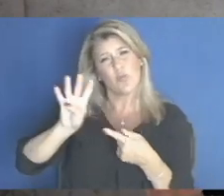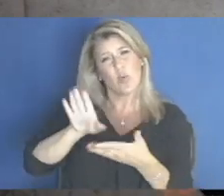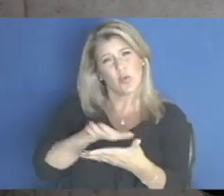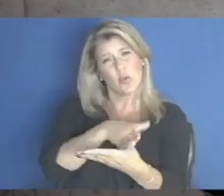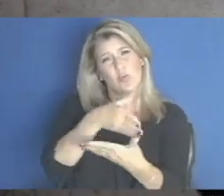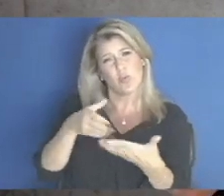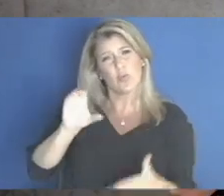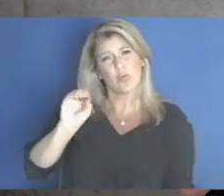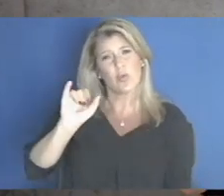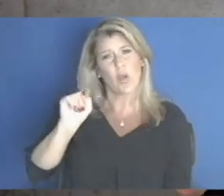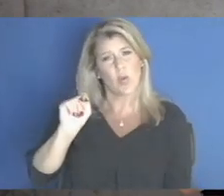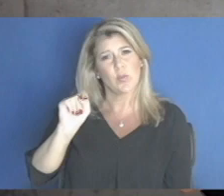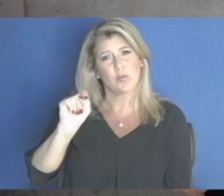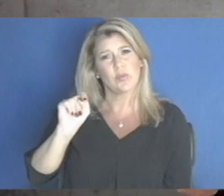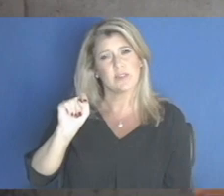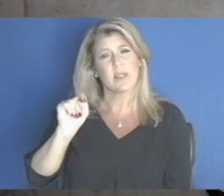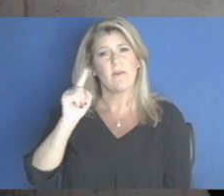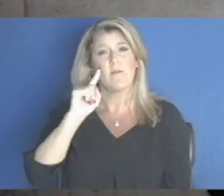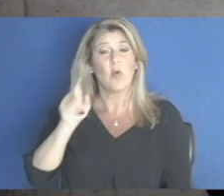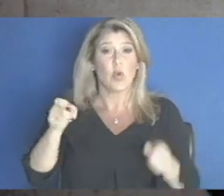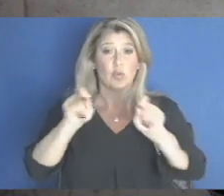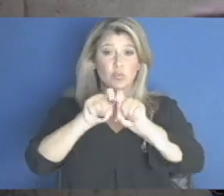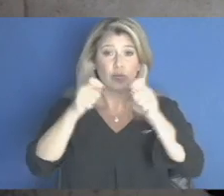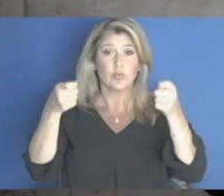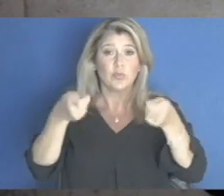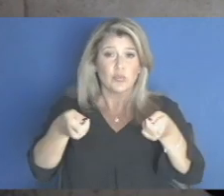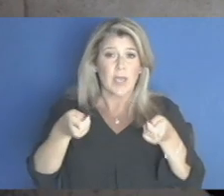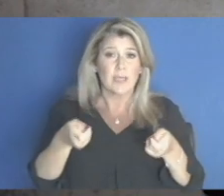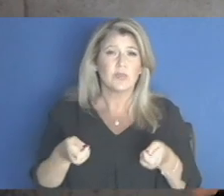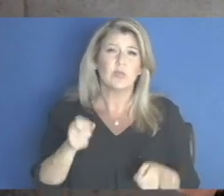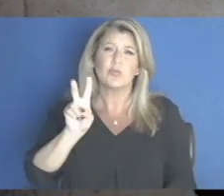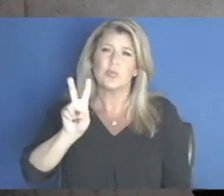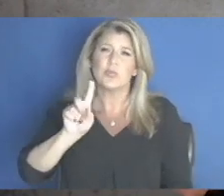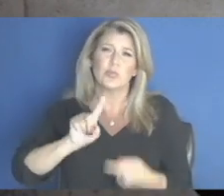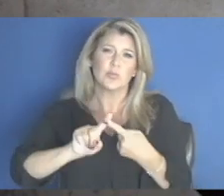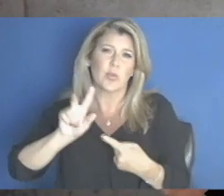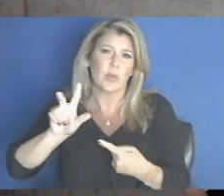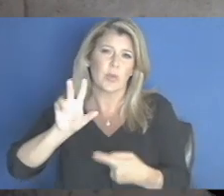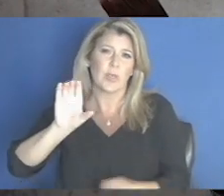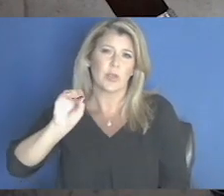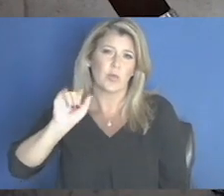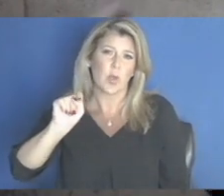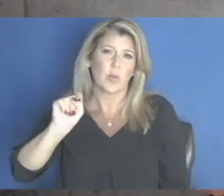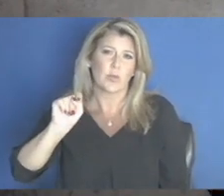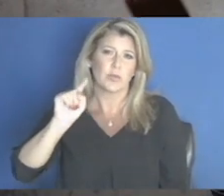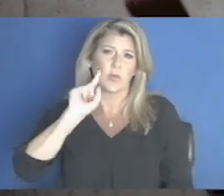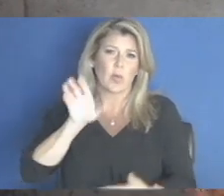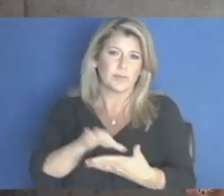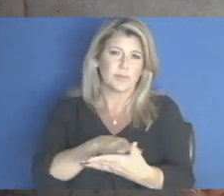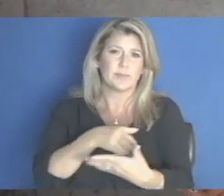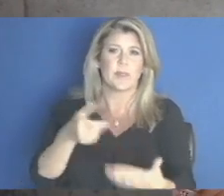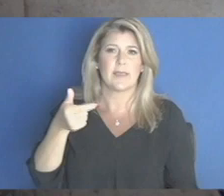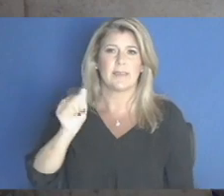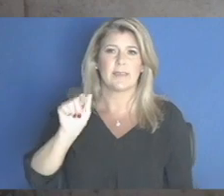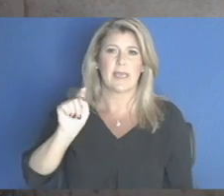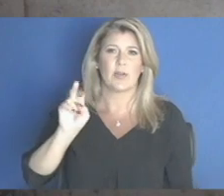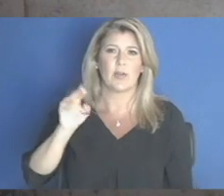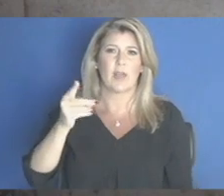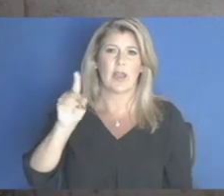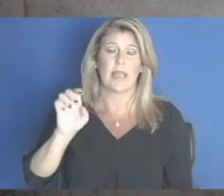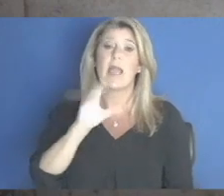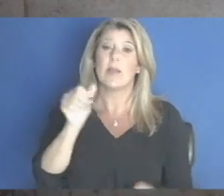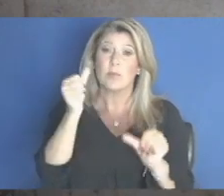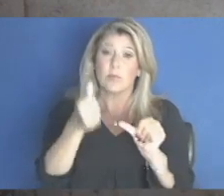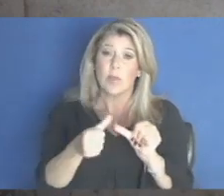to 4 coats of gator hide. For dressers, you can use 2 to 3 coats of gator hide. And